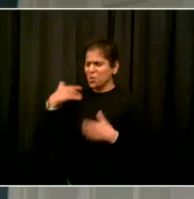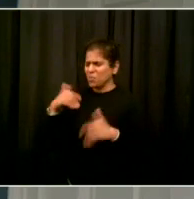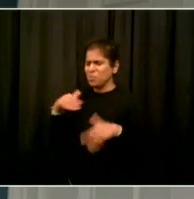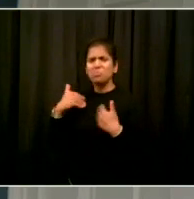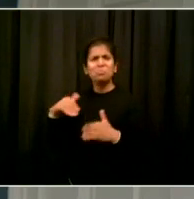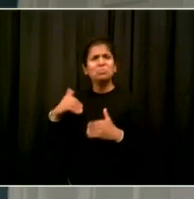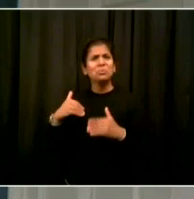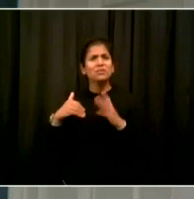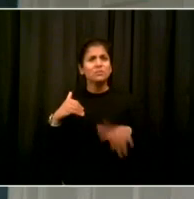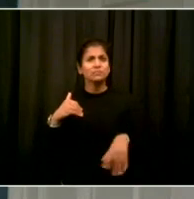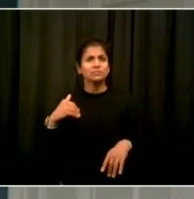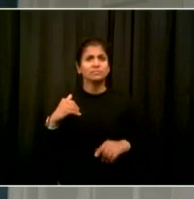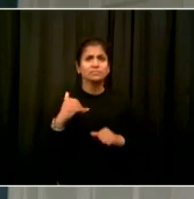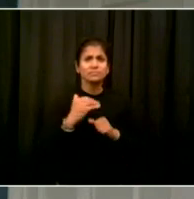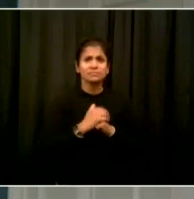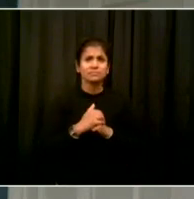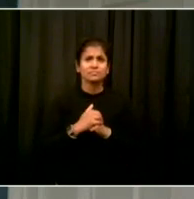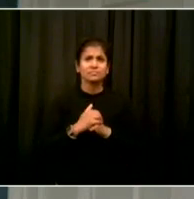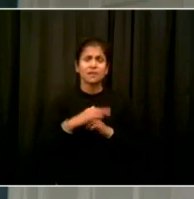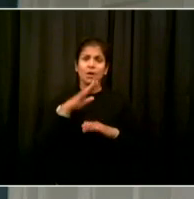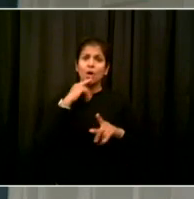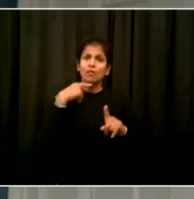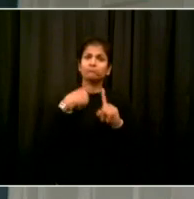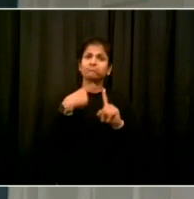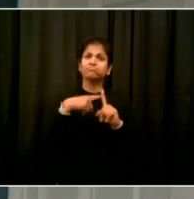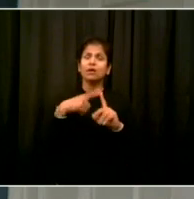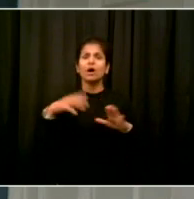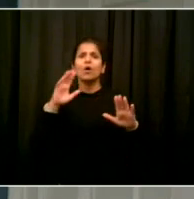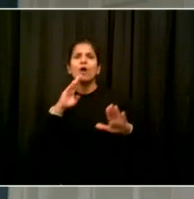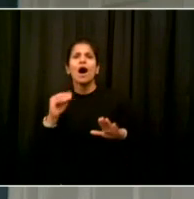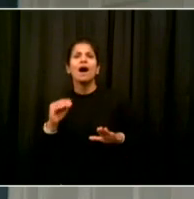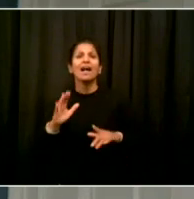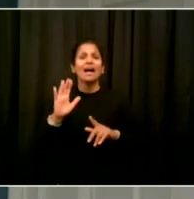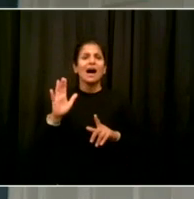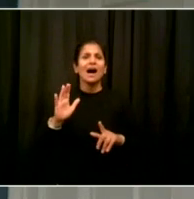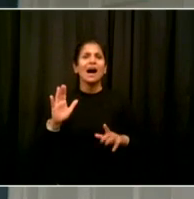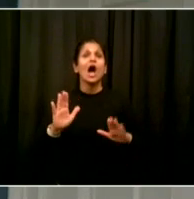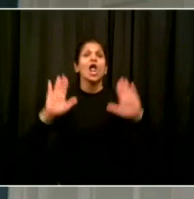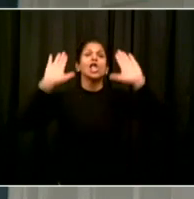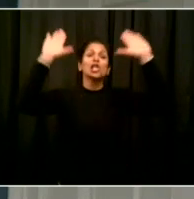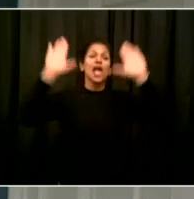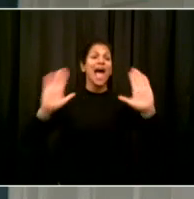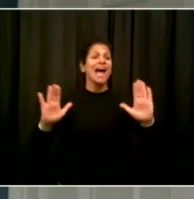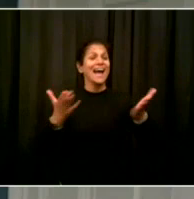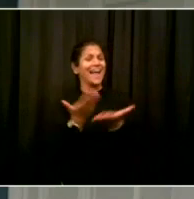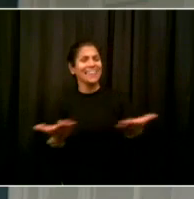a transformative moment. You should, everyone, understand that Chief